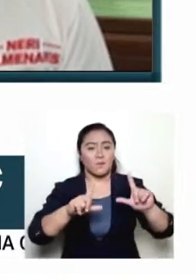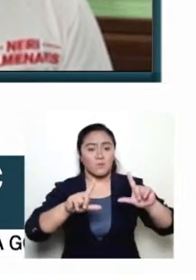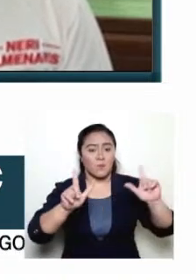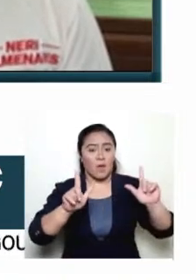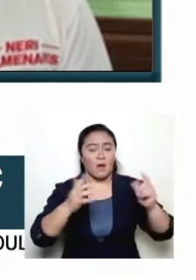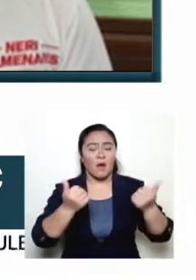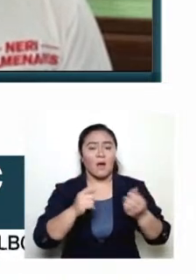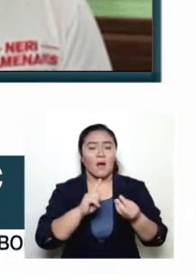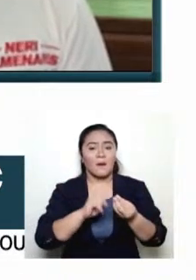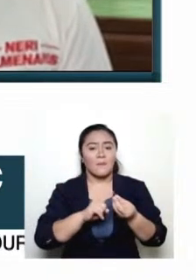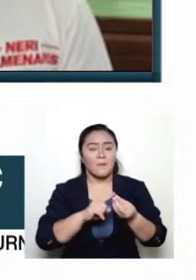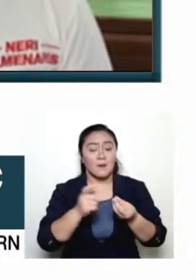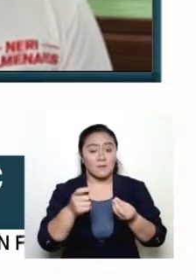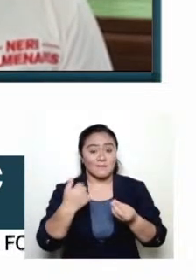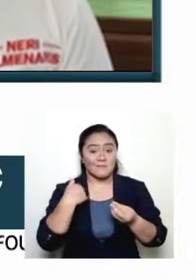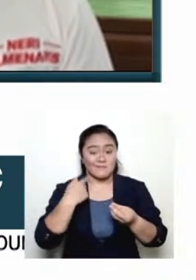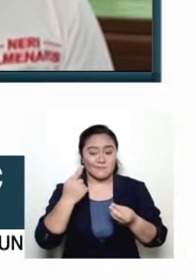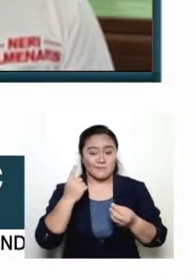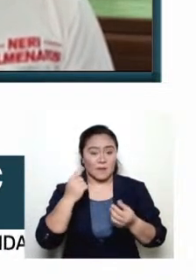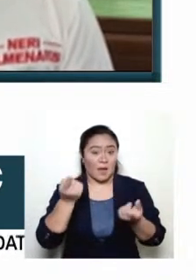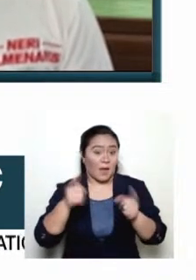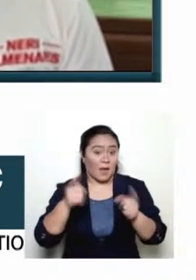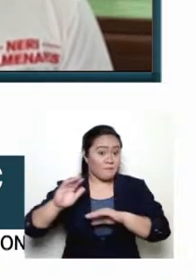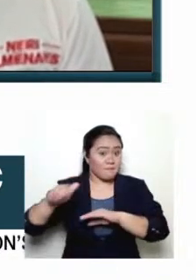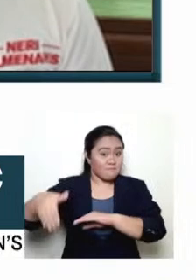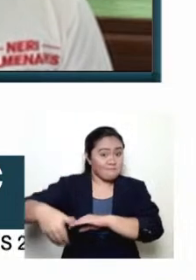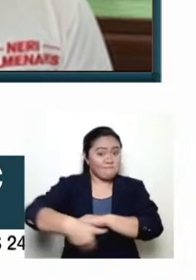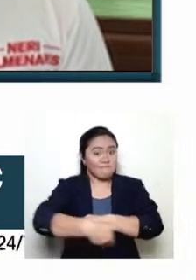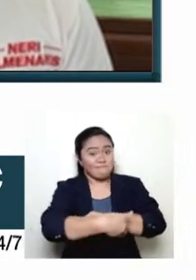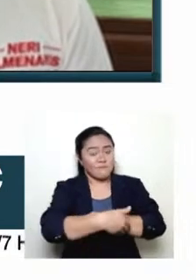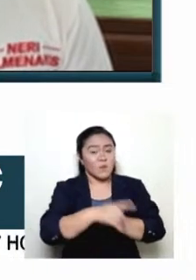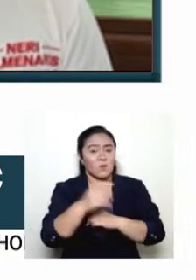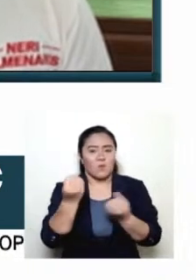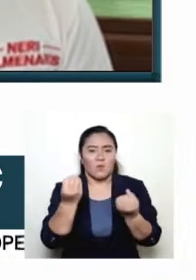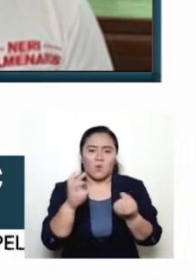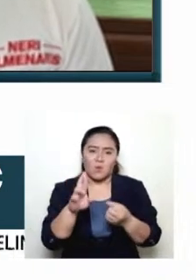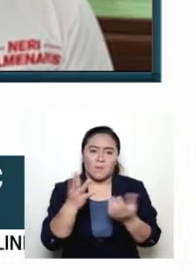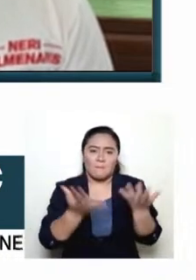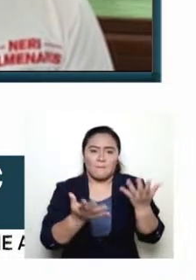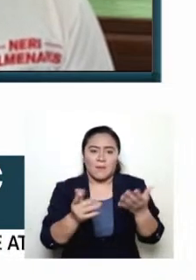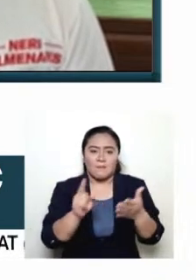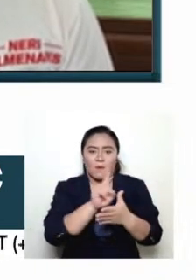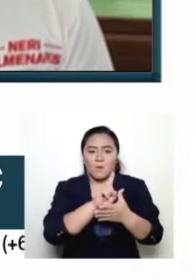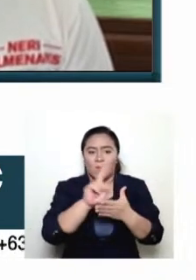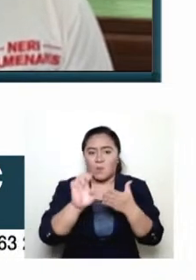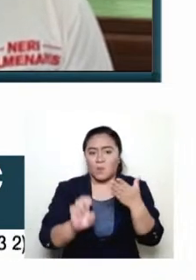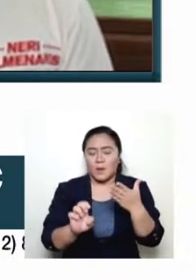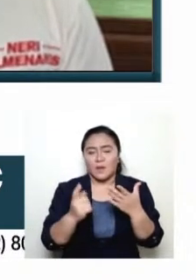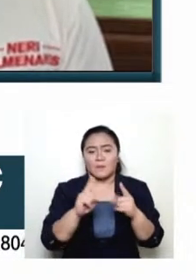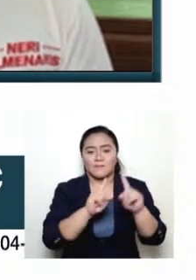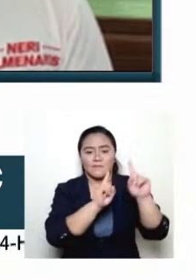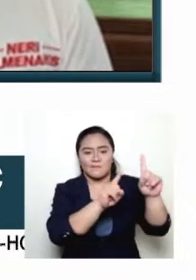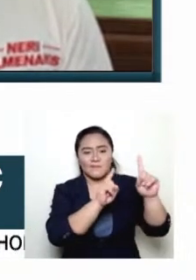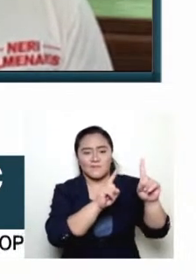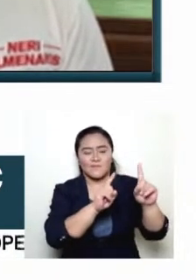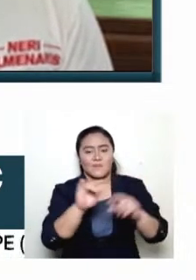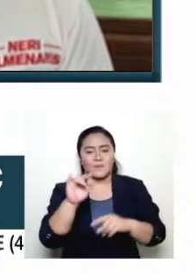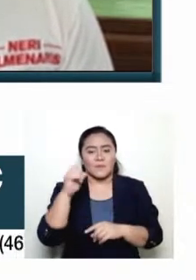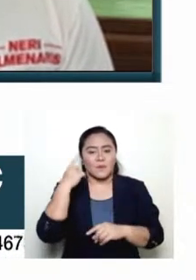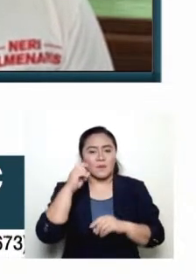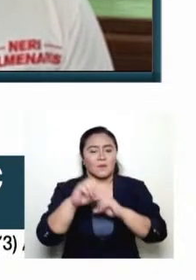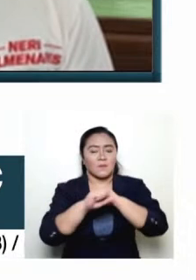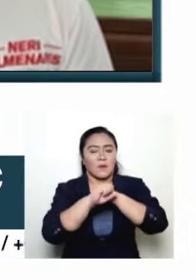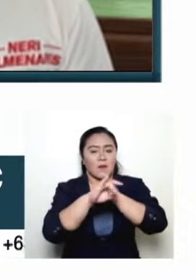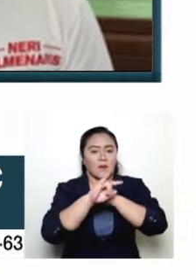this didn't happen overnight. It may have happened over the weekend to some of those who attended the rally, but for you and the